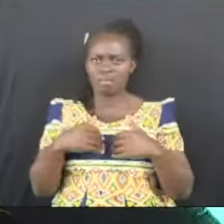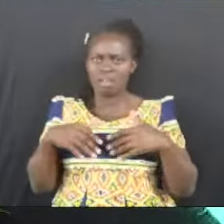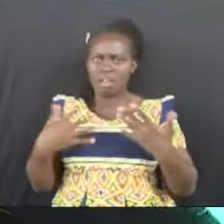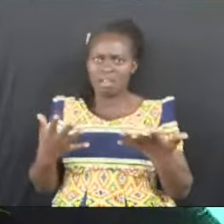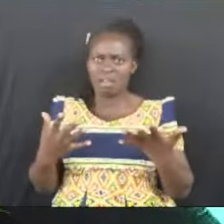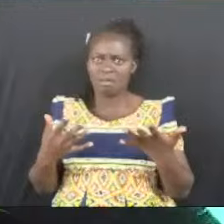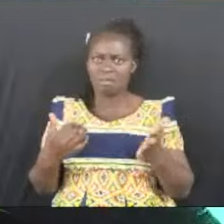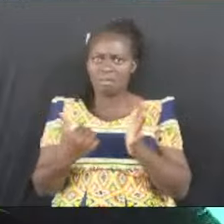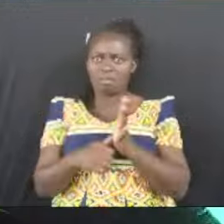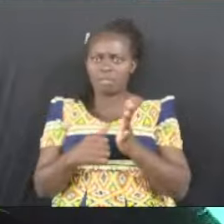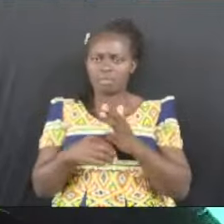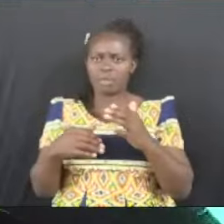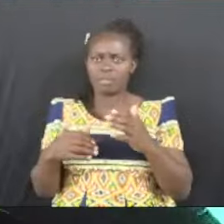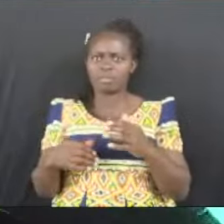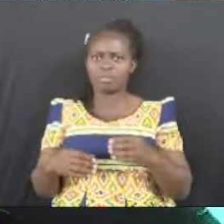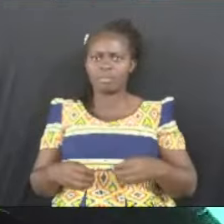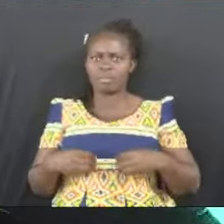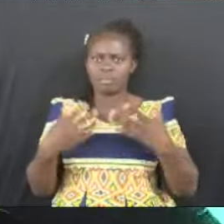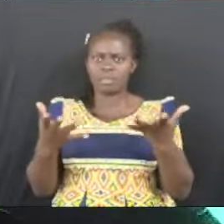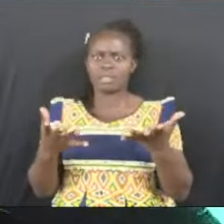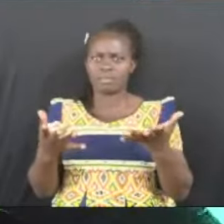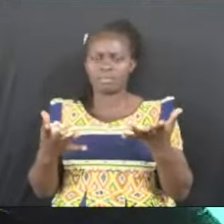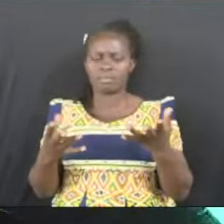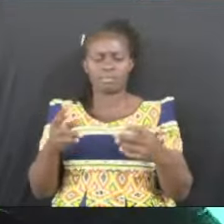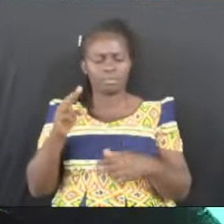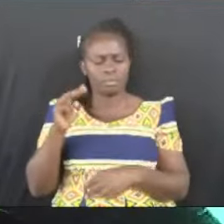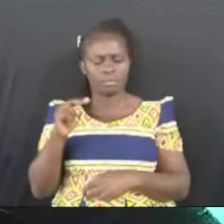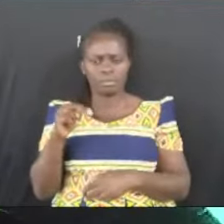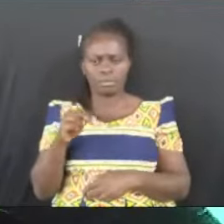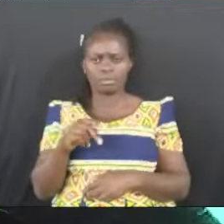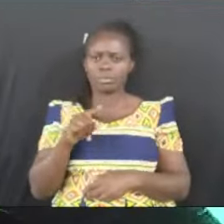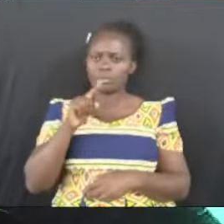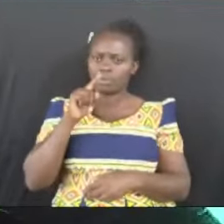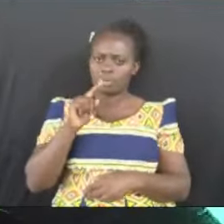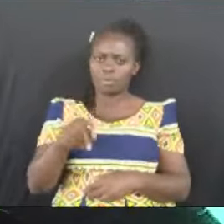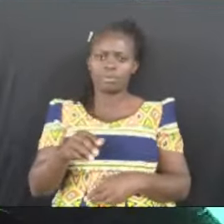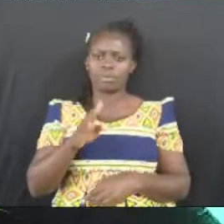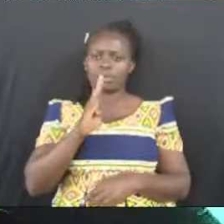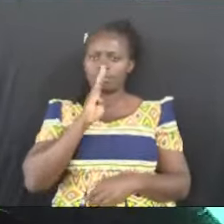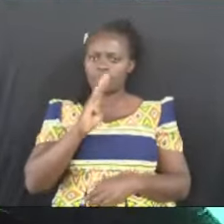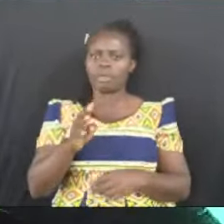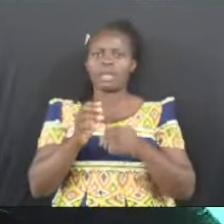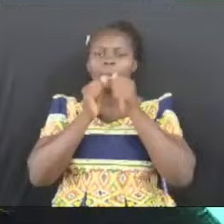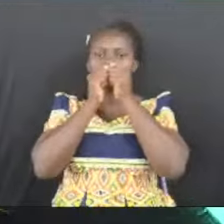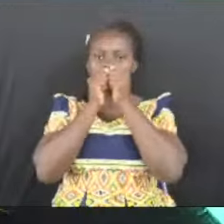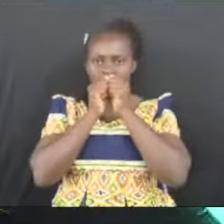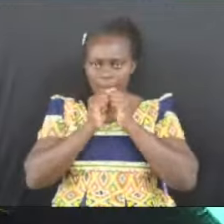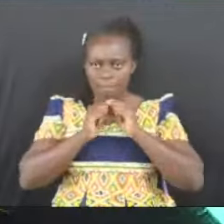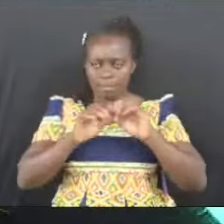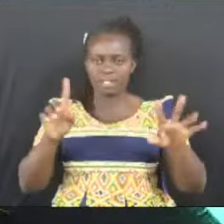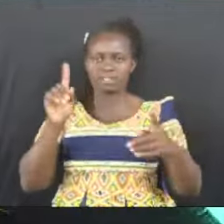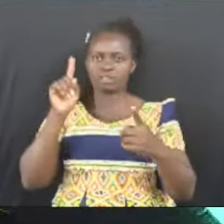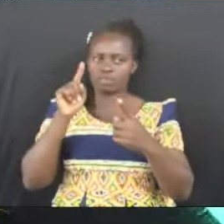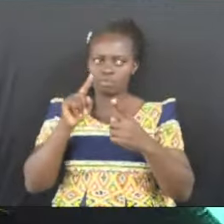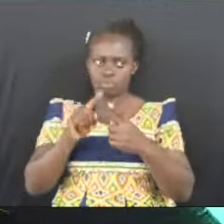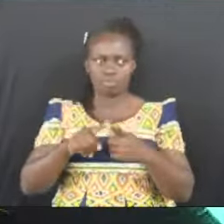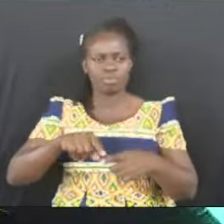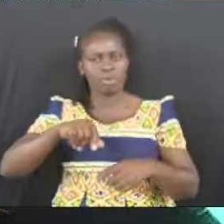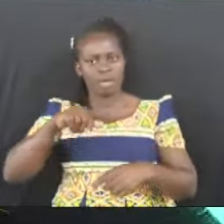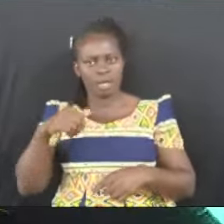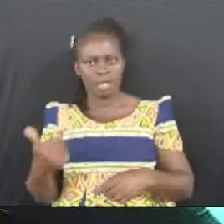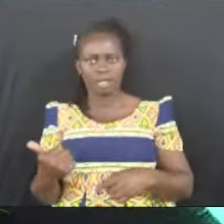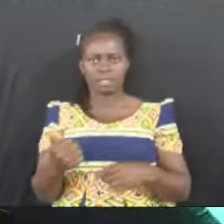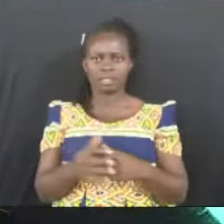troublemaker with this instead of being a blessing to bestow peace to other